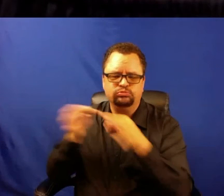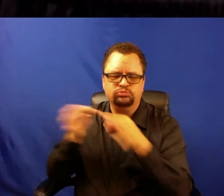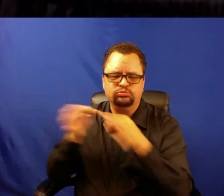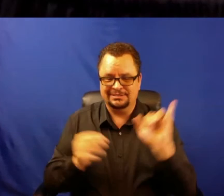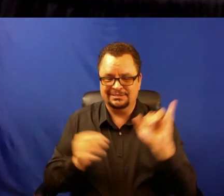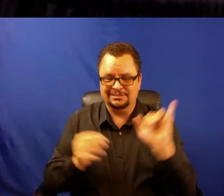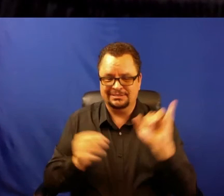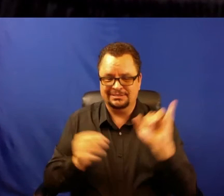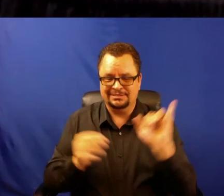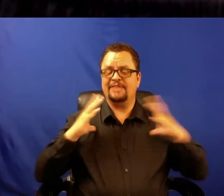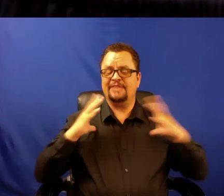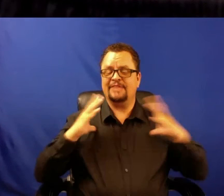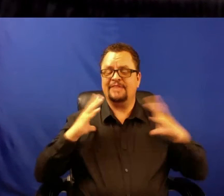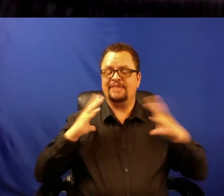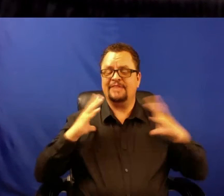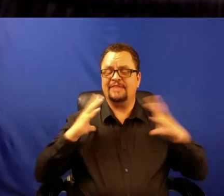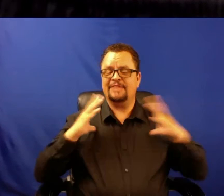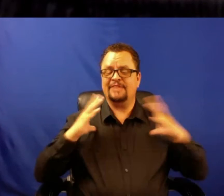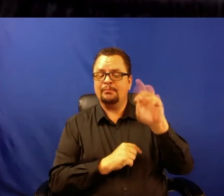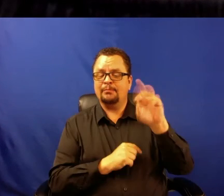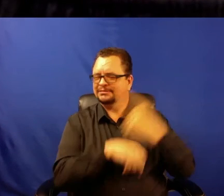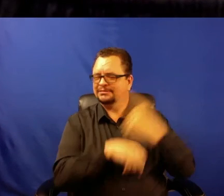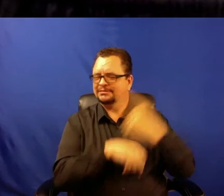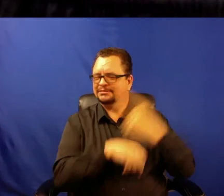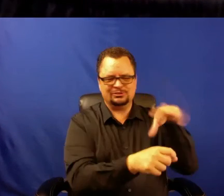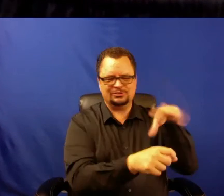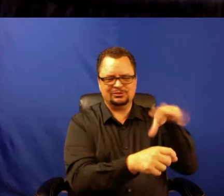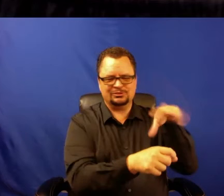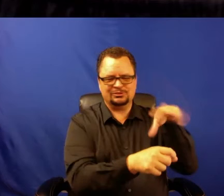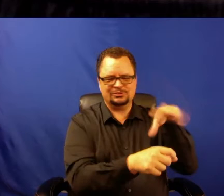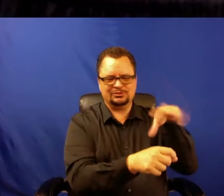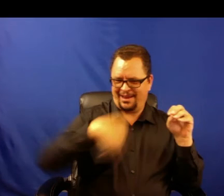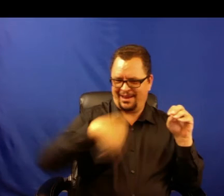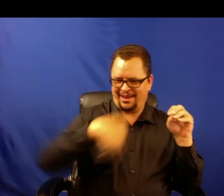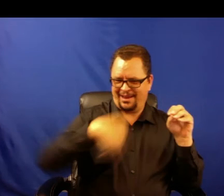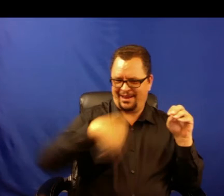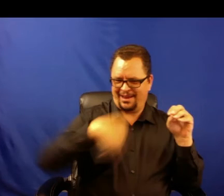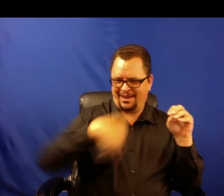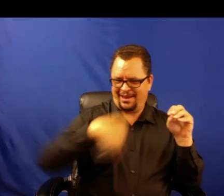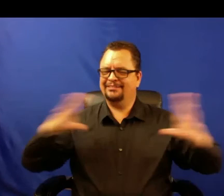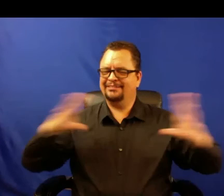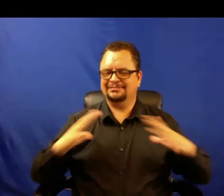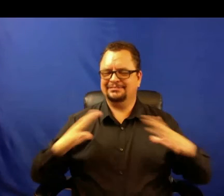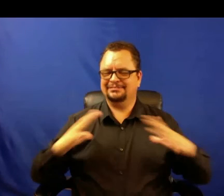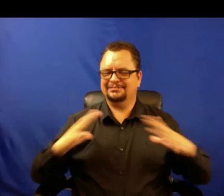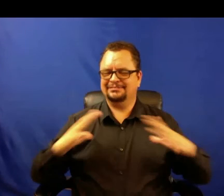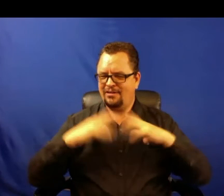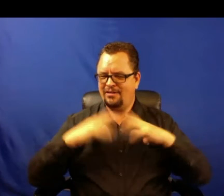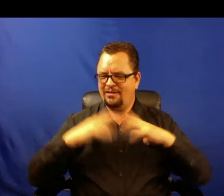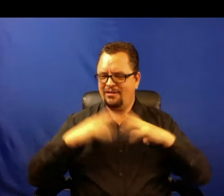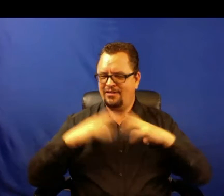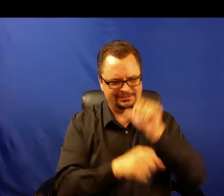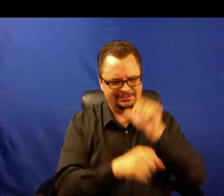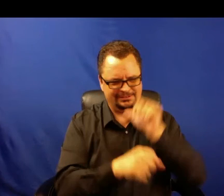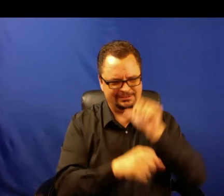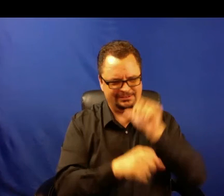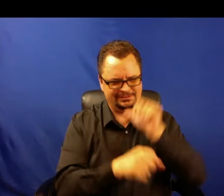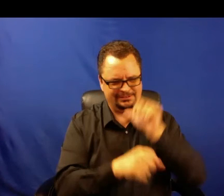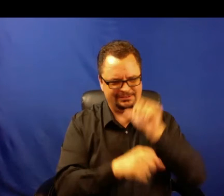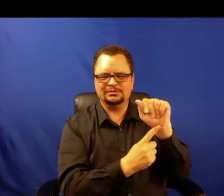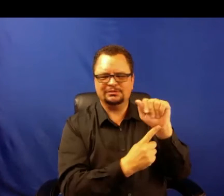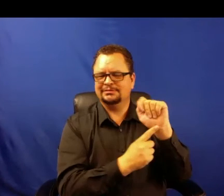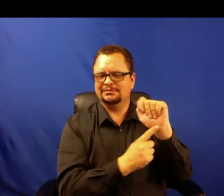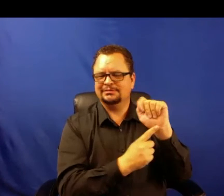Yeah. I want to very quickly just speak to the Board of Health members who are here in the room and